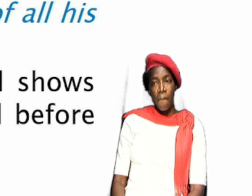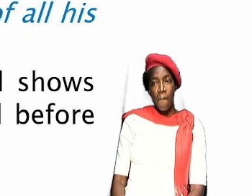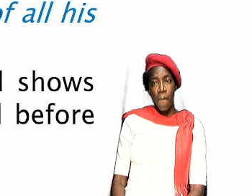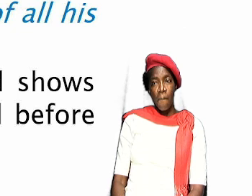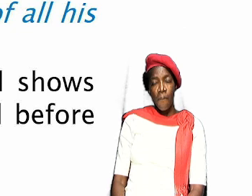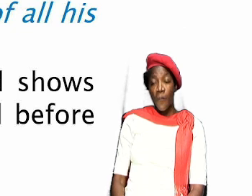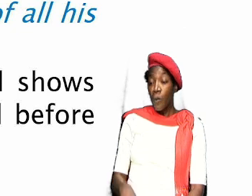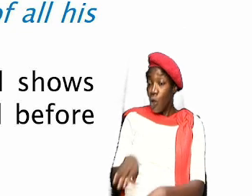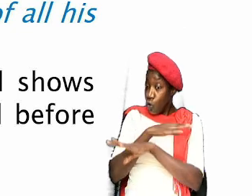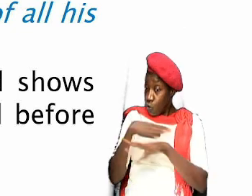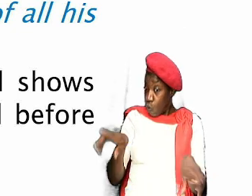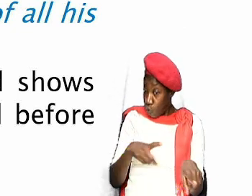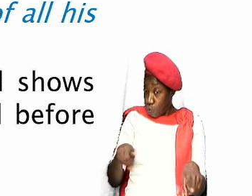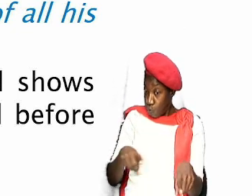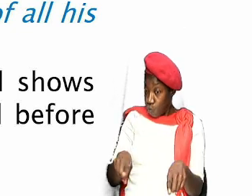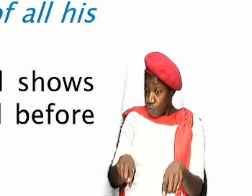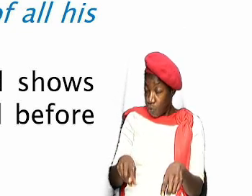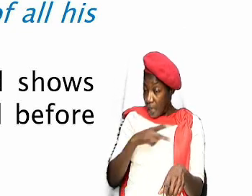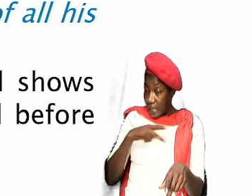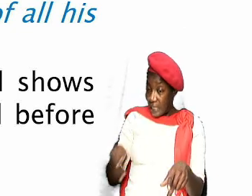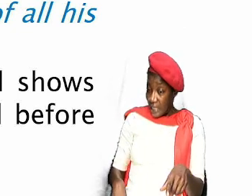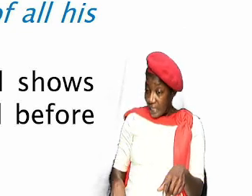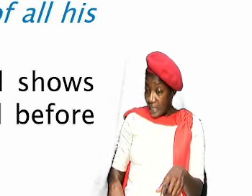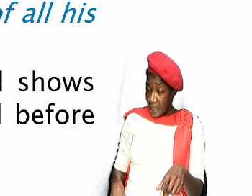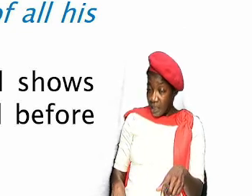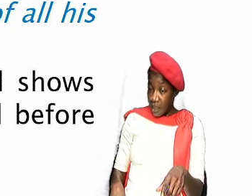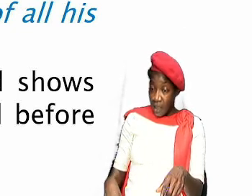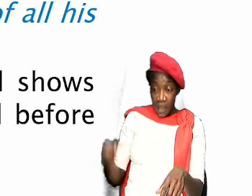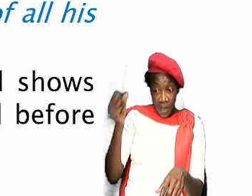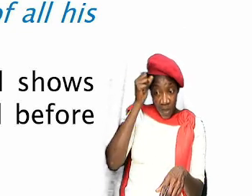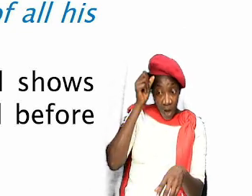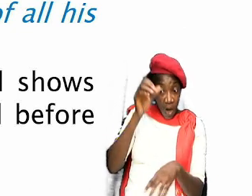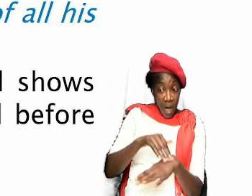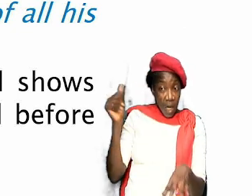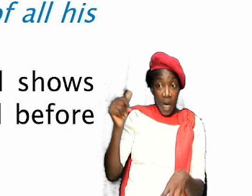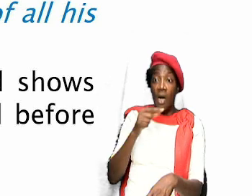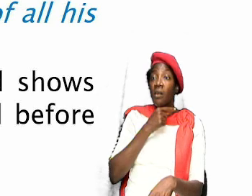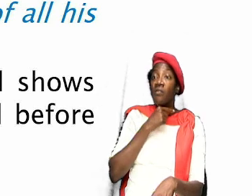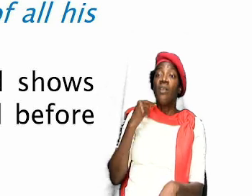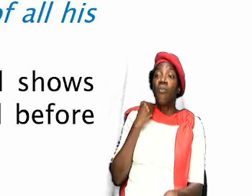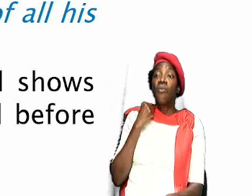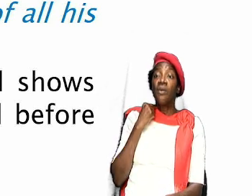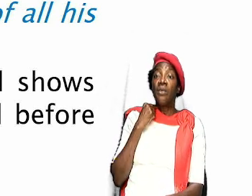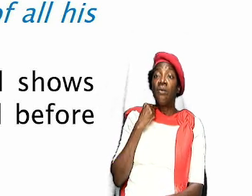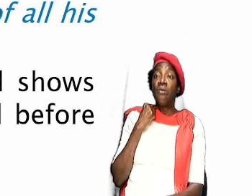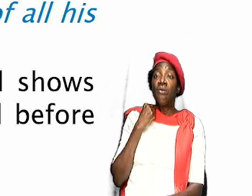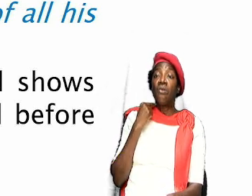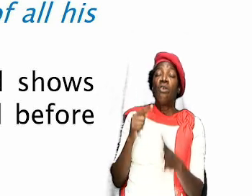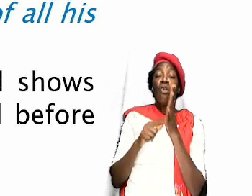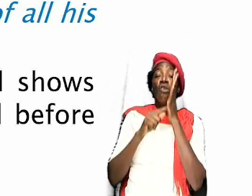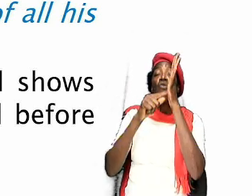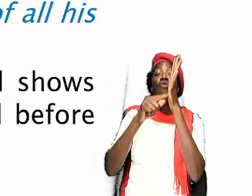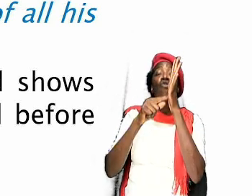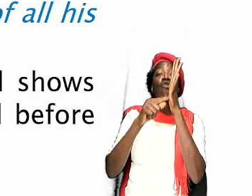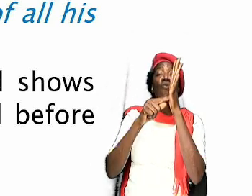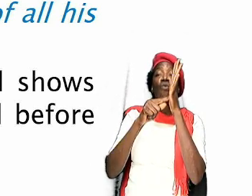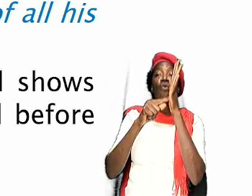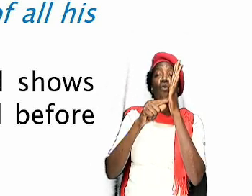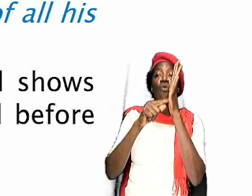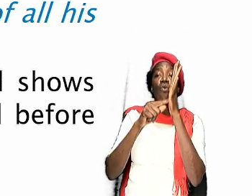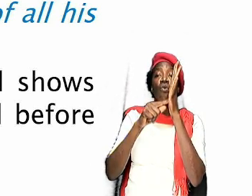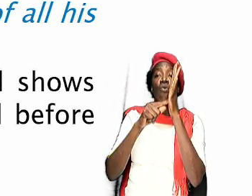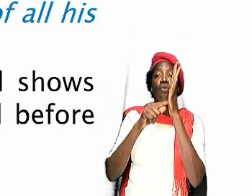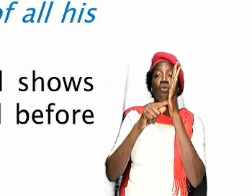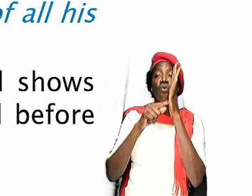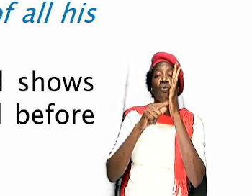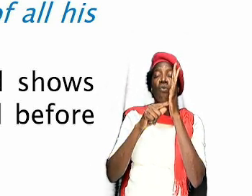Don't do like King Saul, that called for the priest for a show, because in essence, him calling